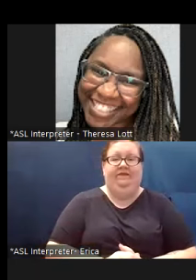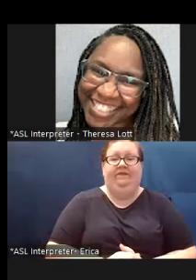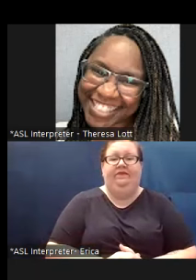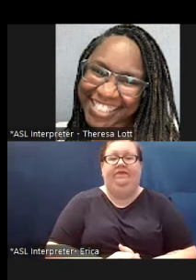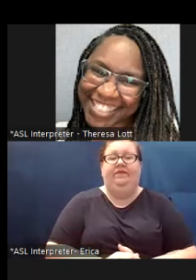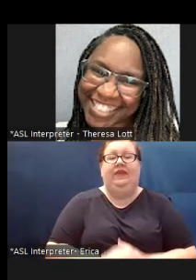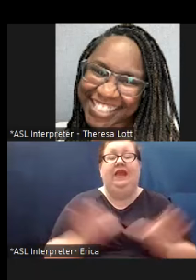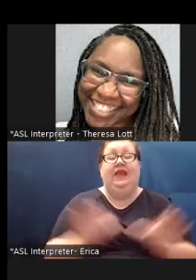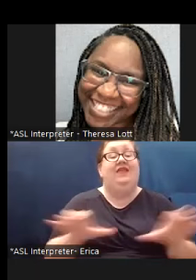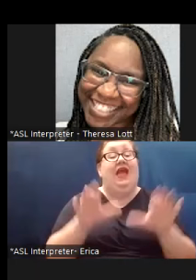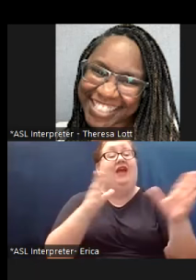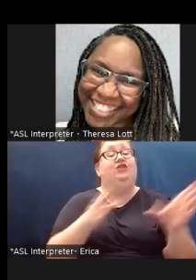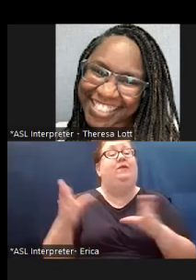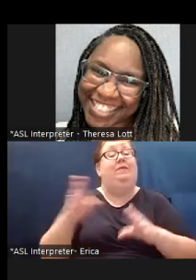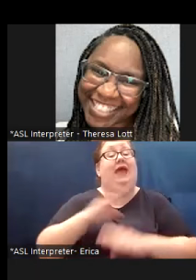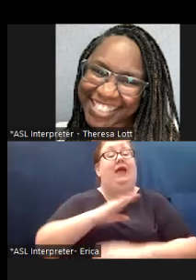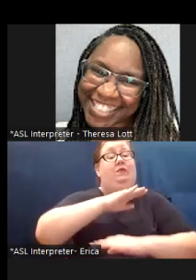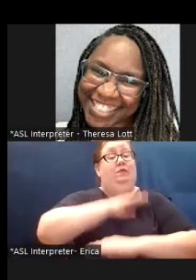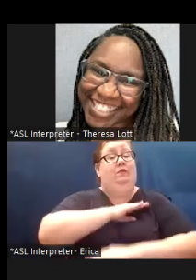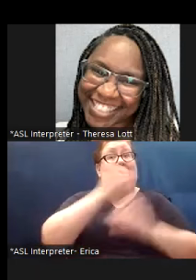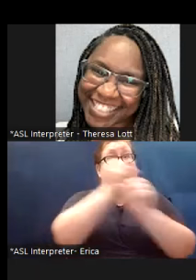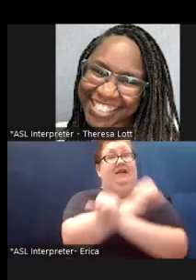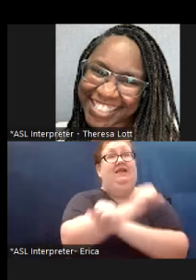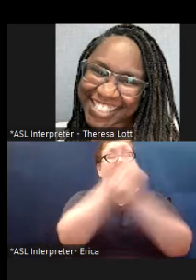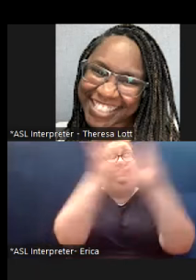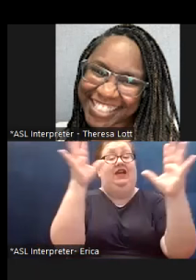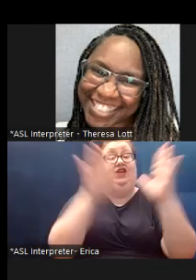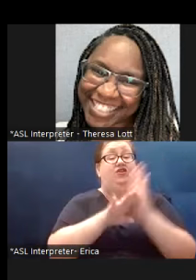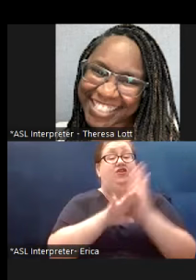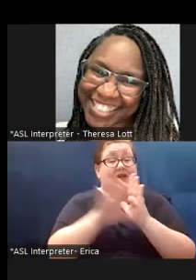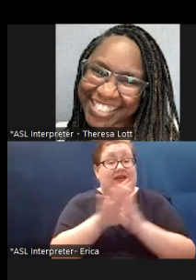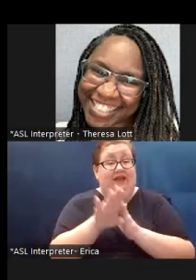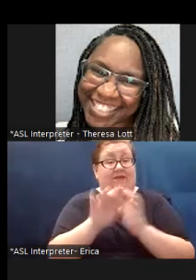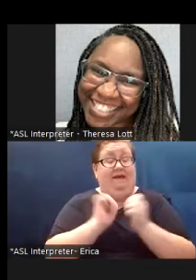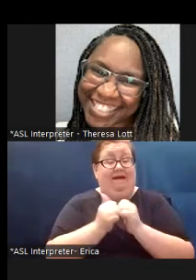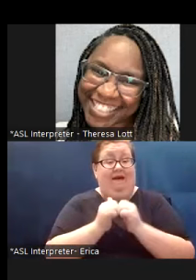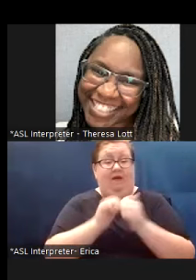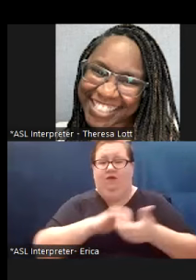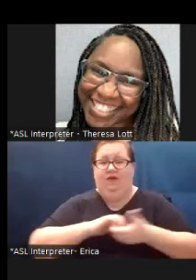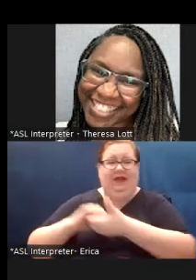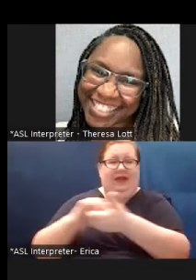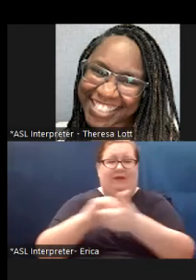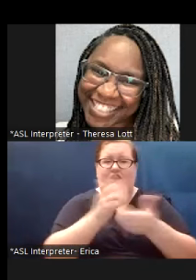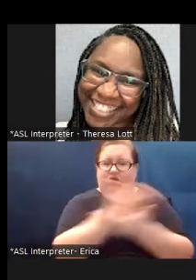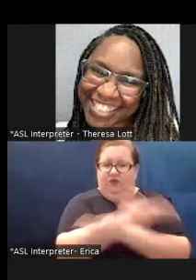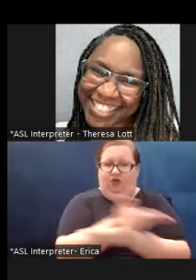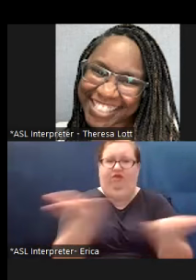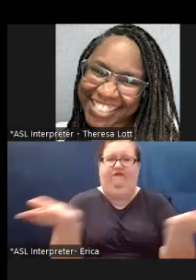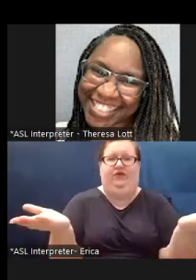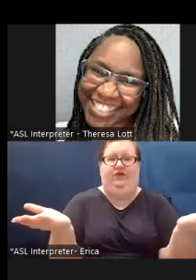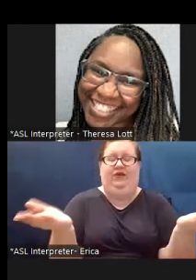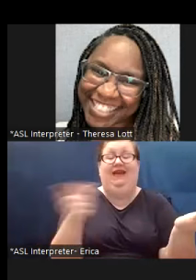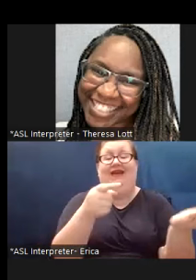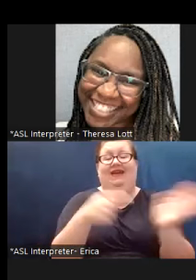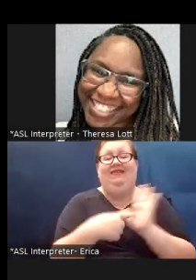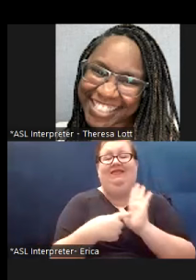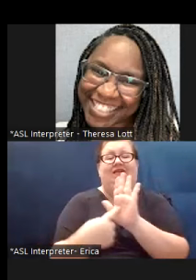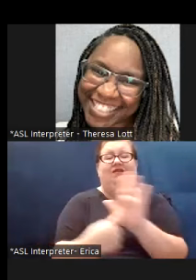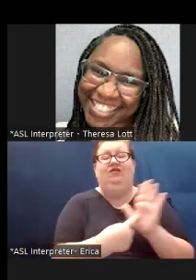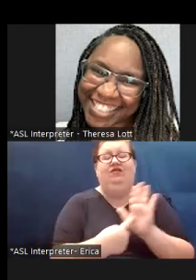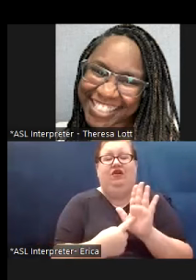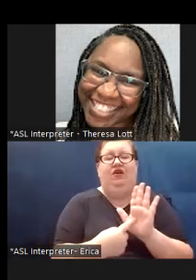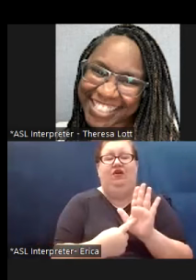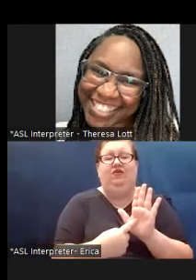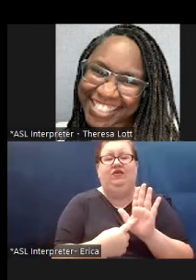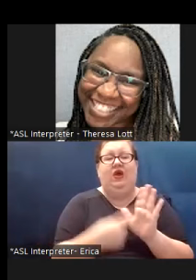The action plan will meet the vision that was developed through collaboration with all of you. This slide has a snapshot of what we heard people